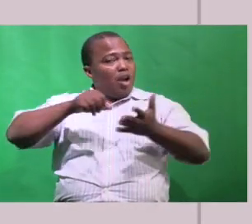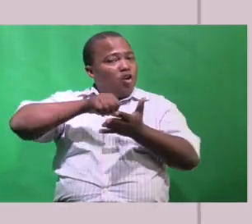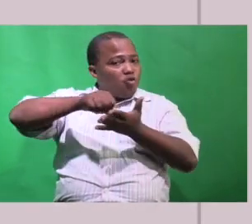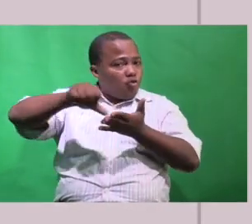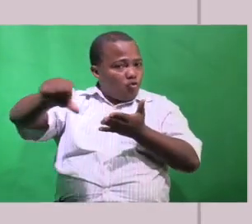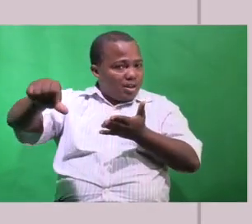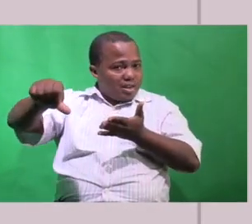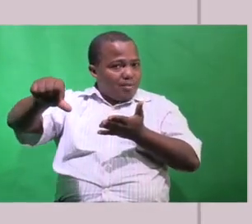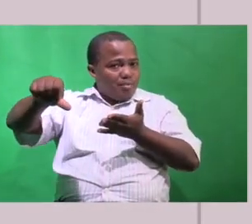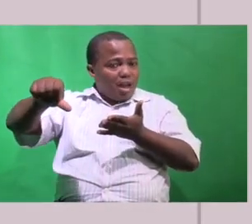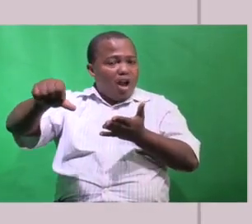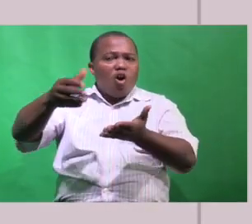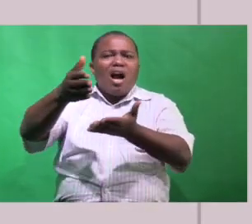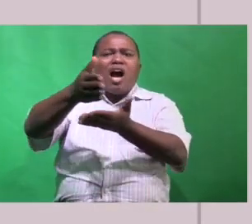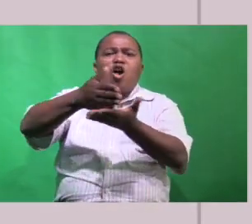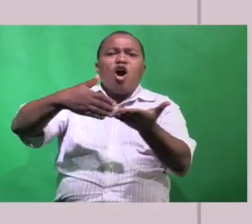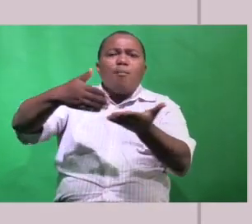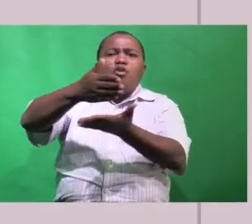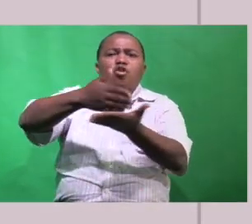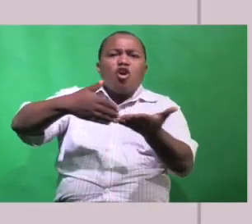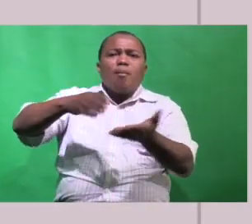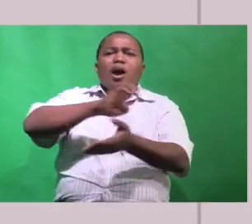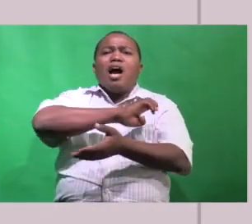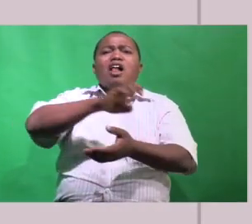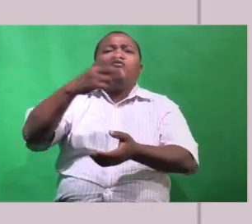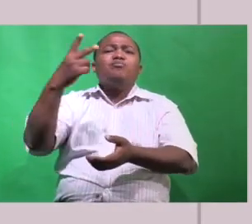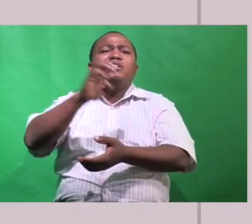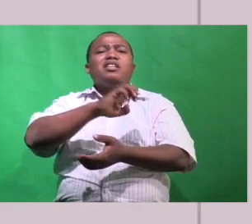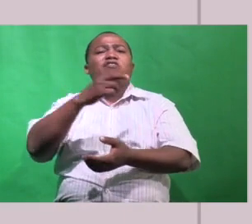per quarterly is 20,000